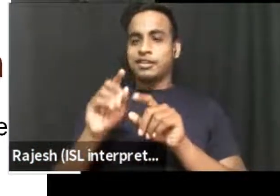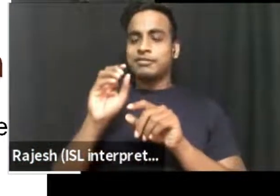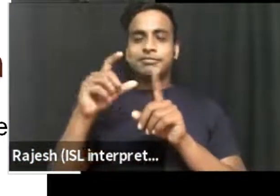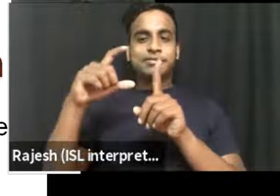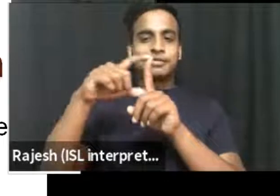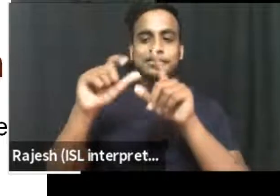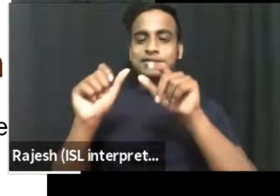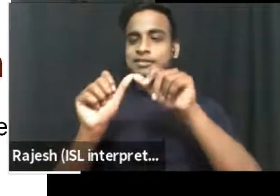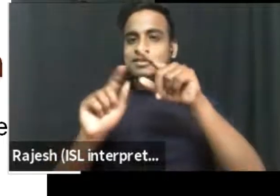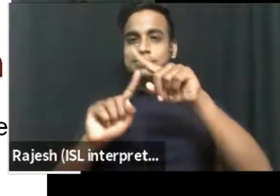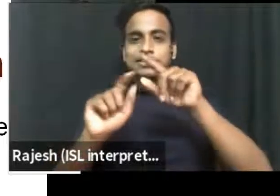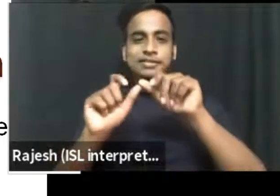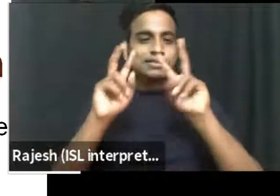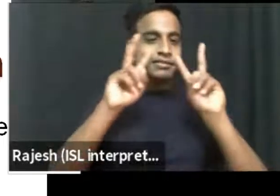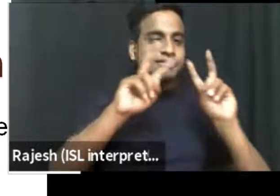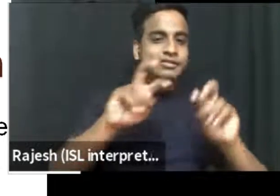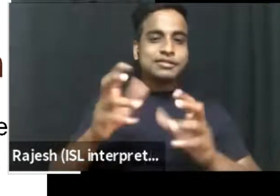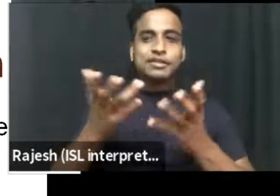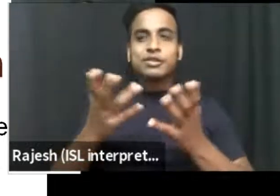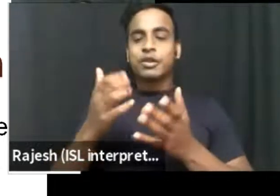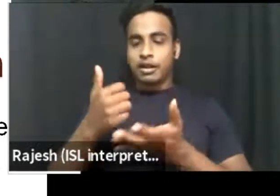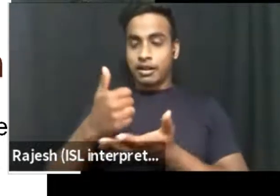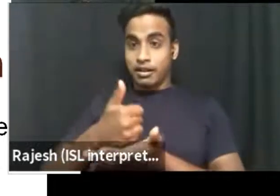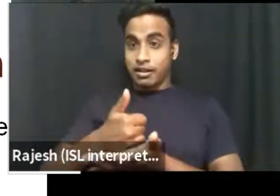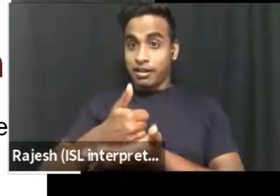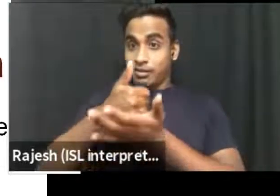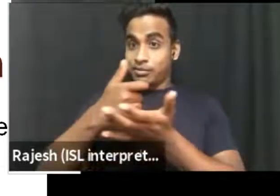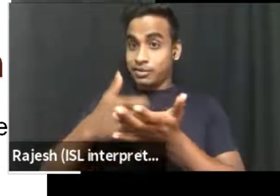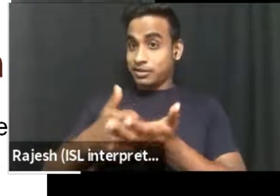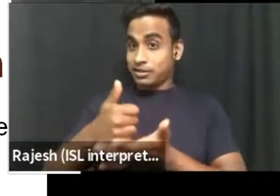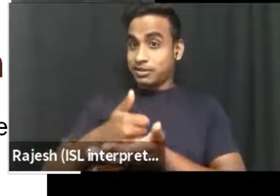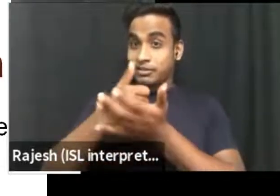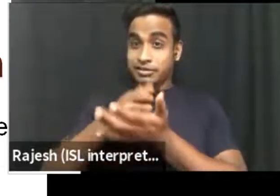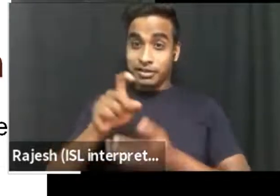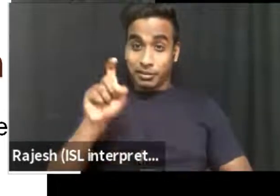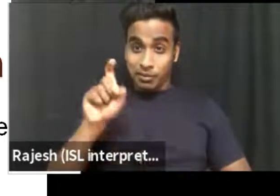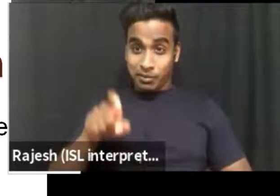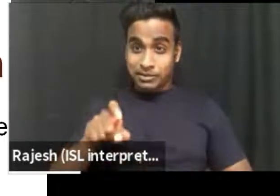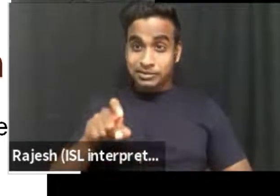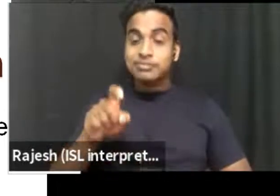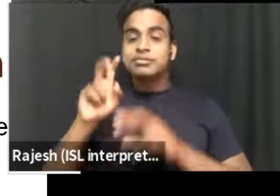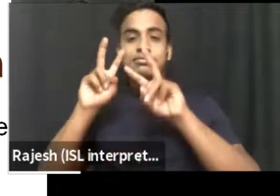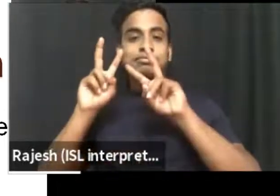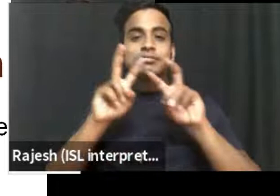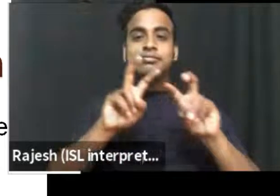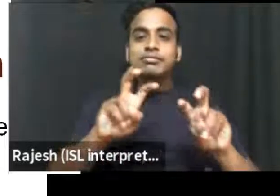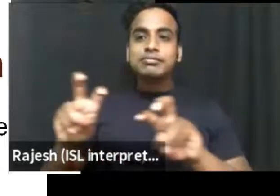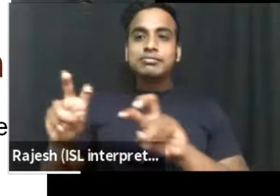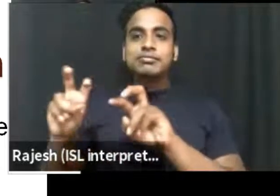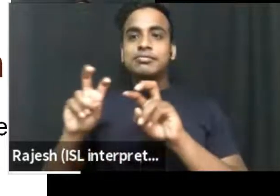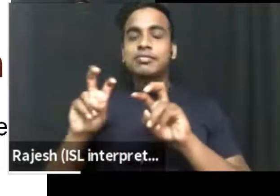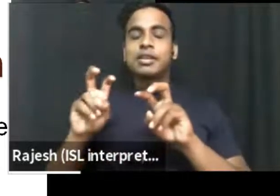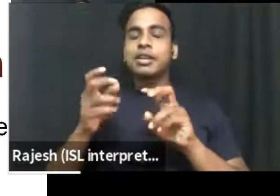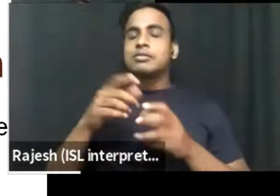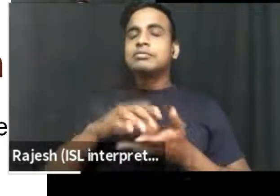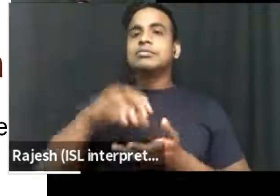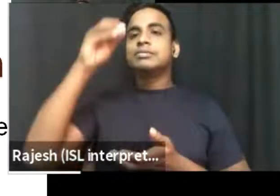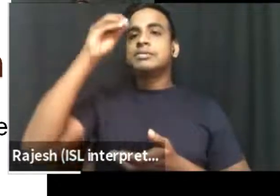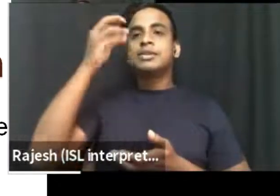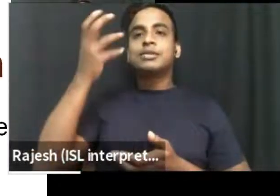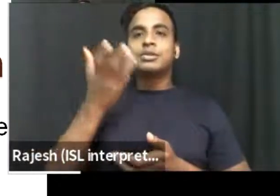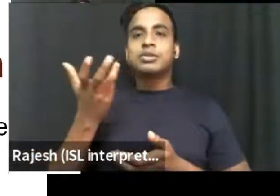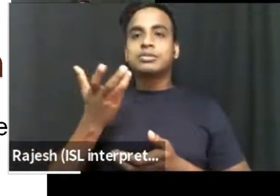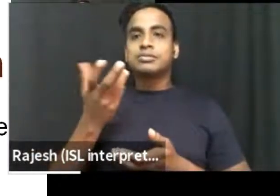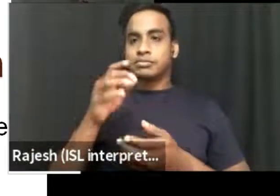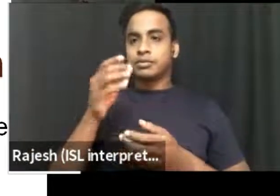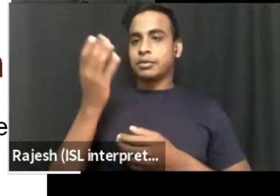the need for rehabilitation, habilitation and rehabilitation. So we looked at it, and based on